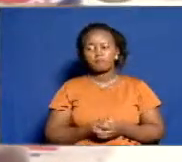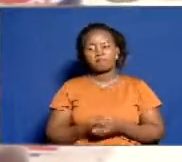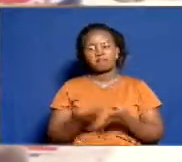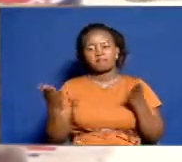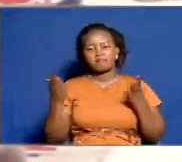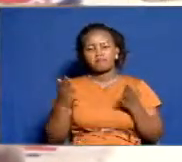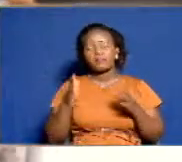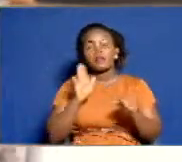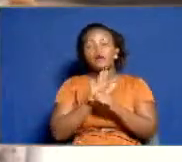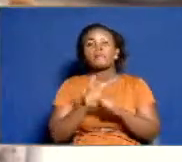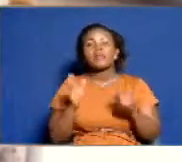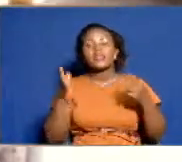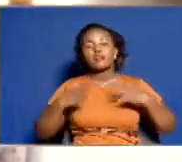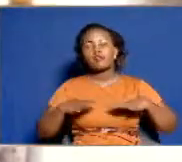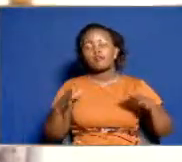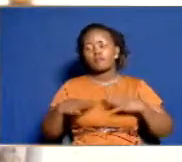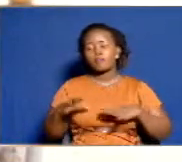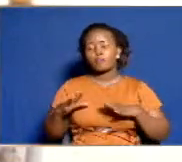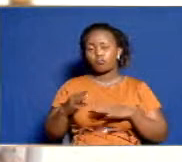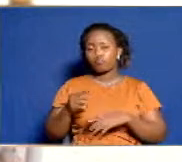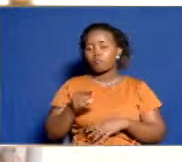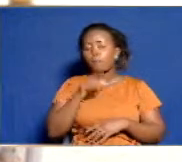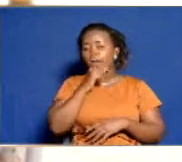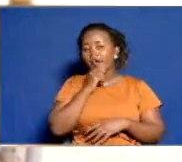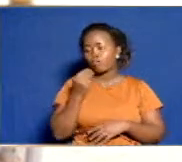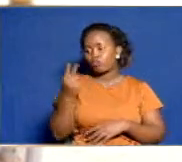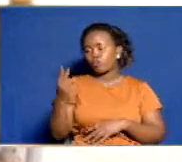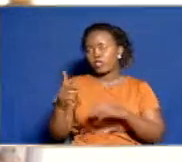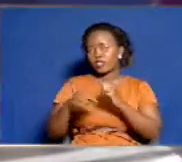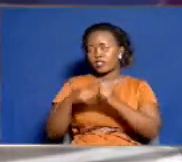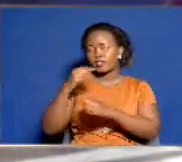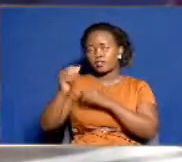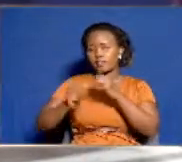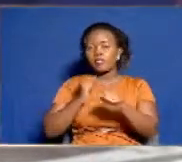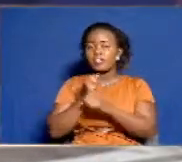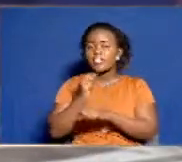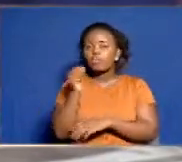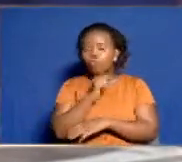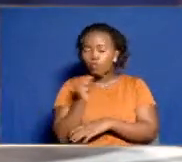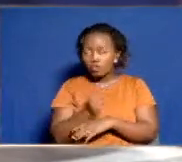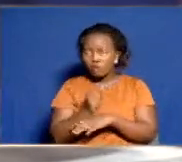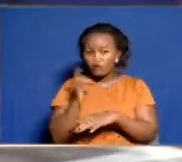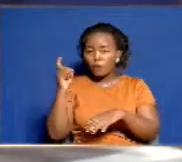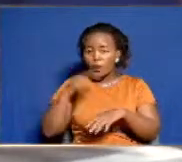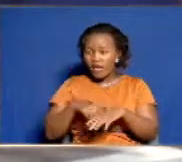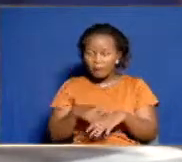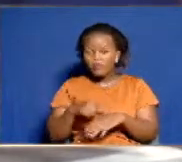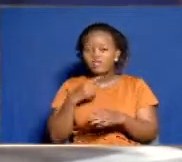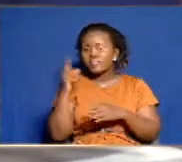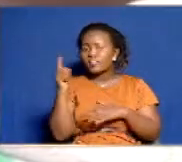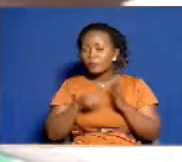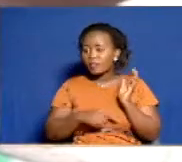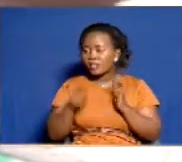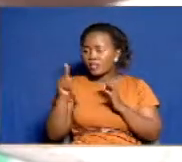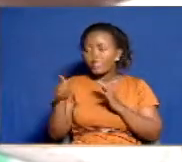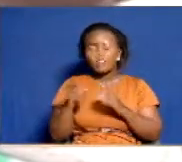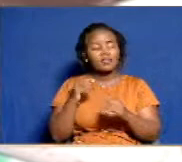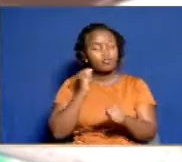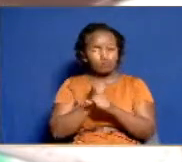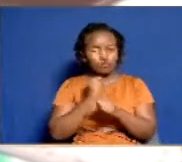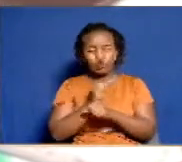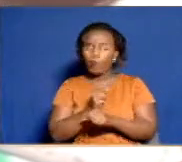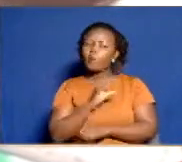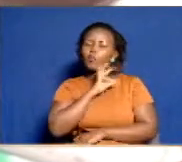Thousands of Kenyans, like 26-year-old James Muli from Embu County, street food vending is a source of employment. Hii